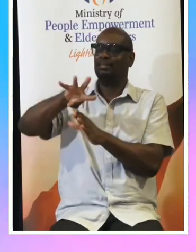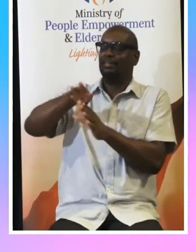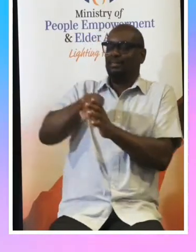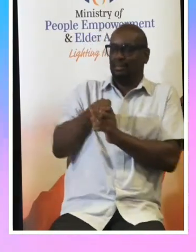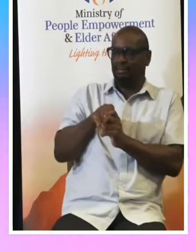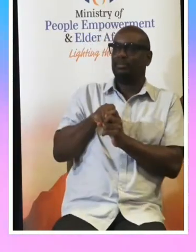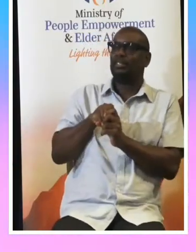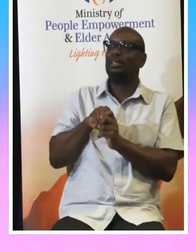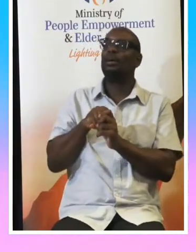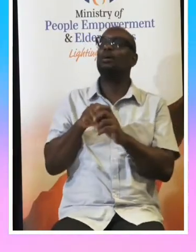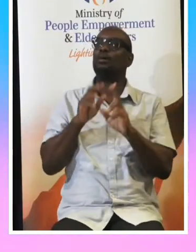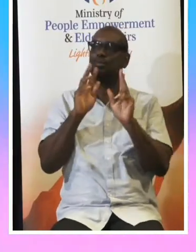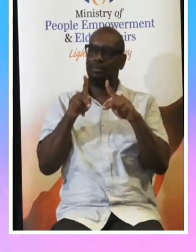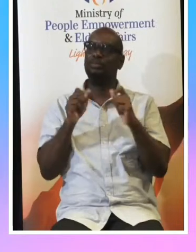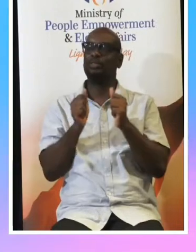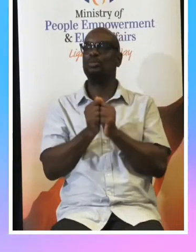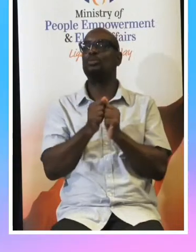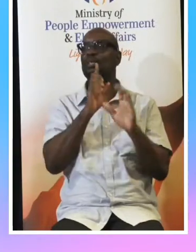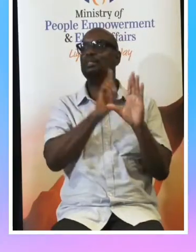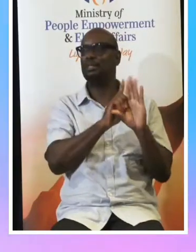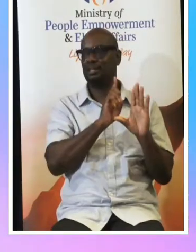case, blind.